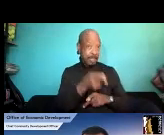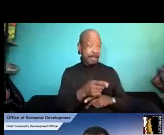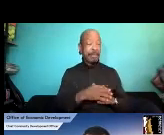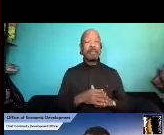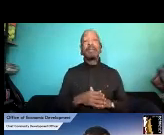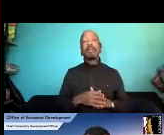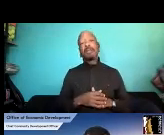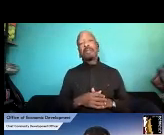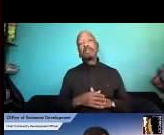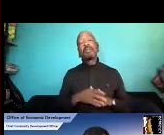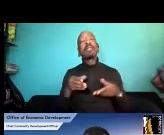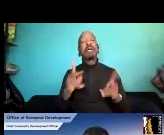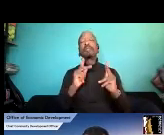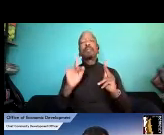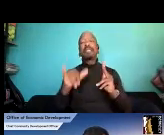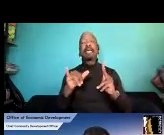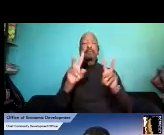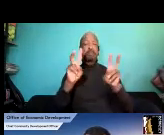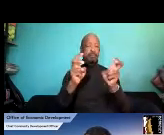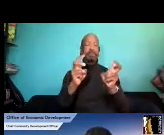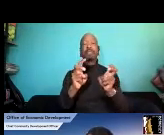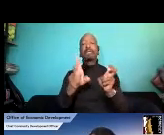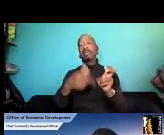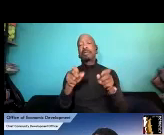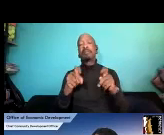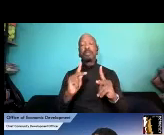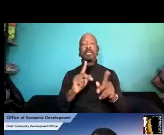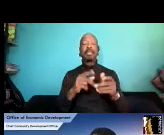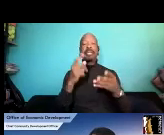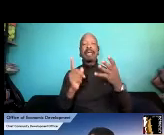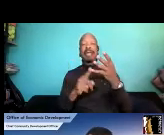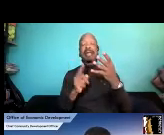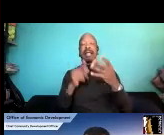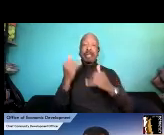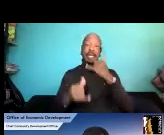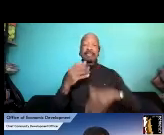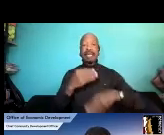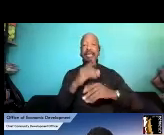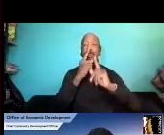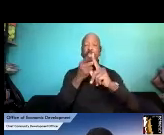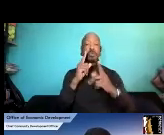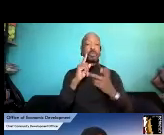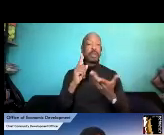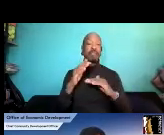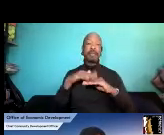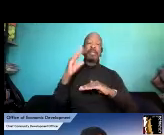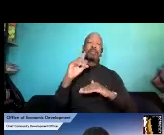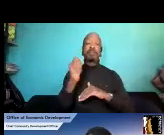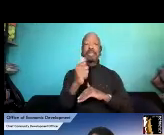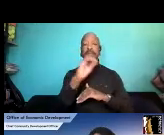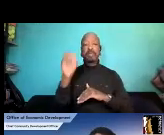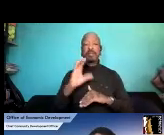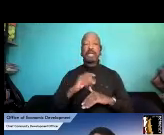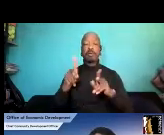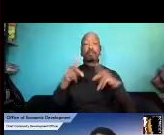space another opportunity. And then lastly, it's adding a goal to our plan to allocate a minimum of 10% of our portfolio